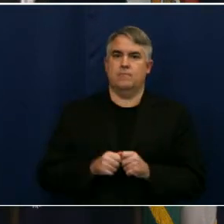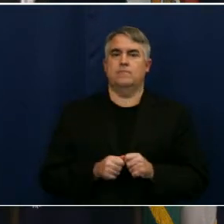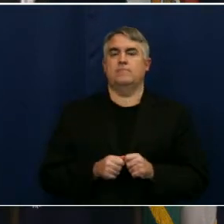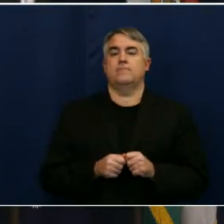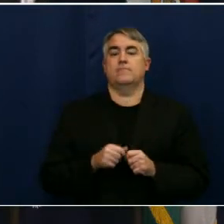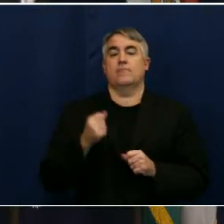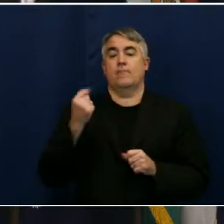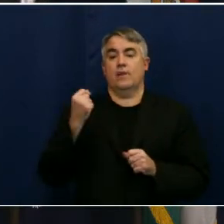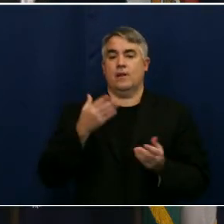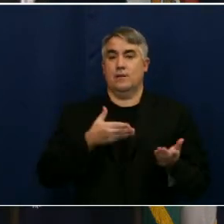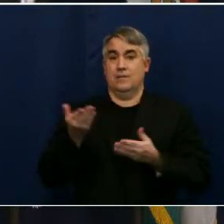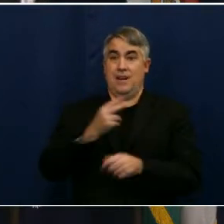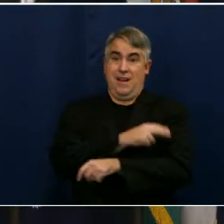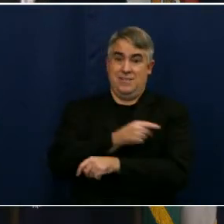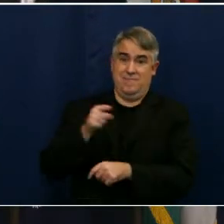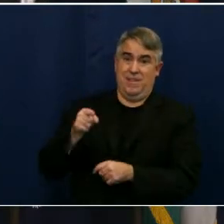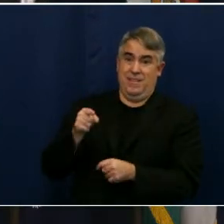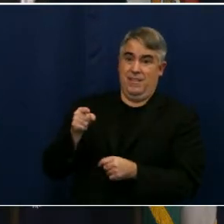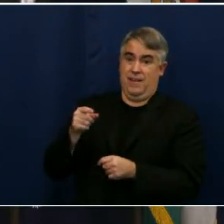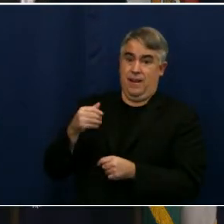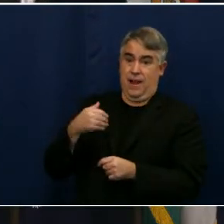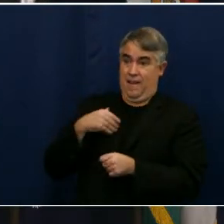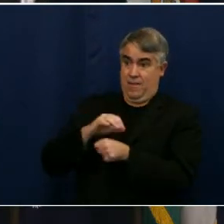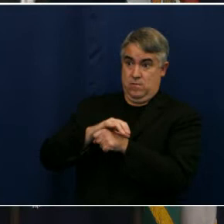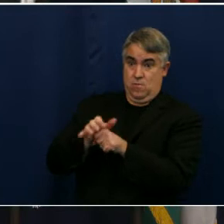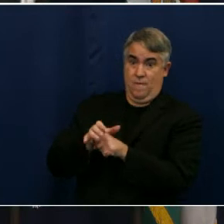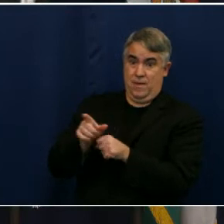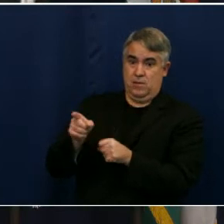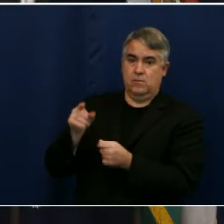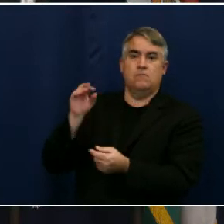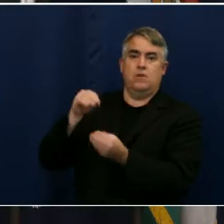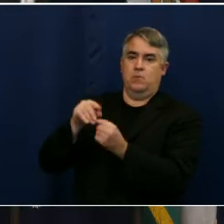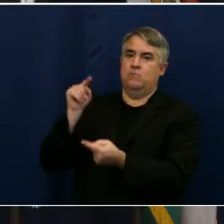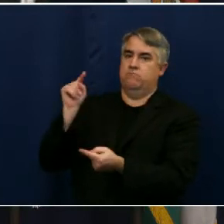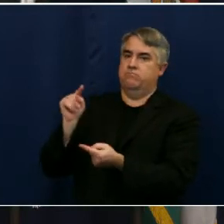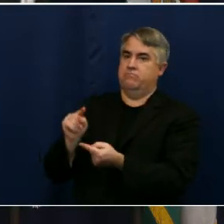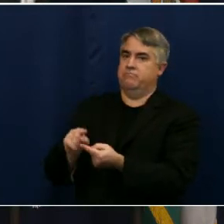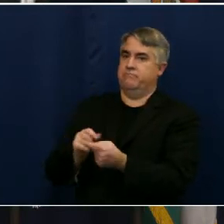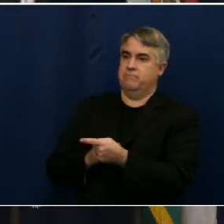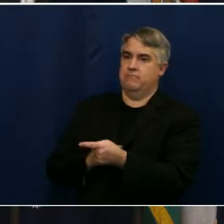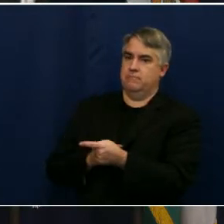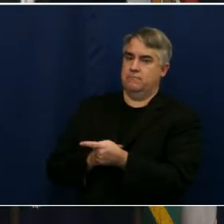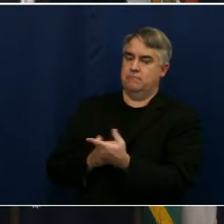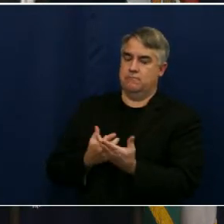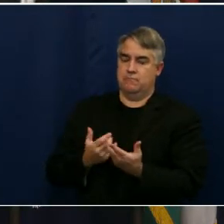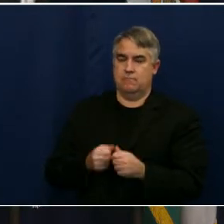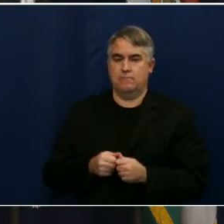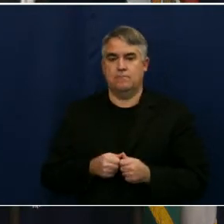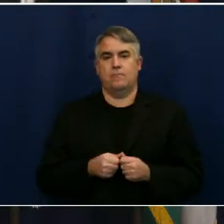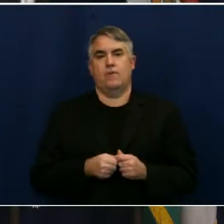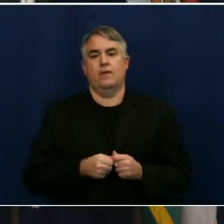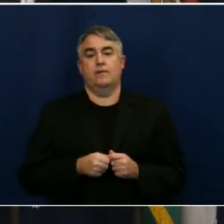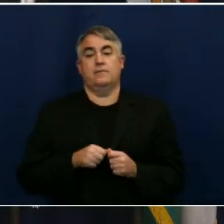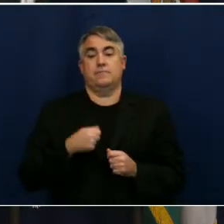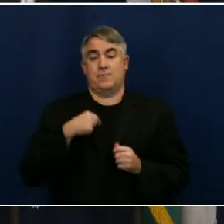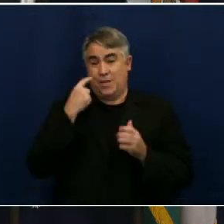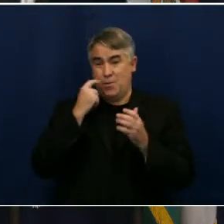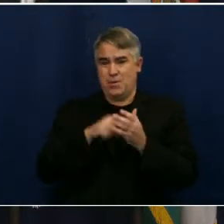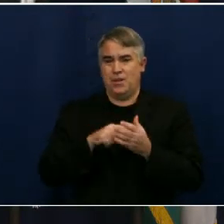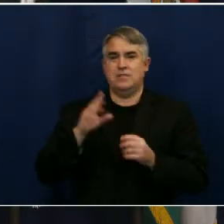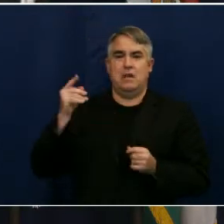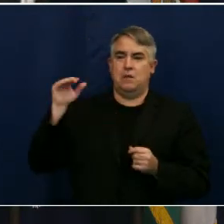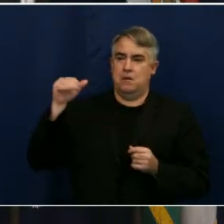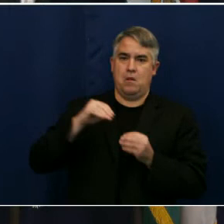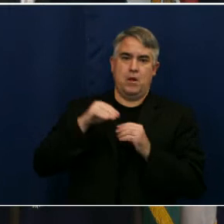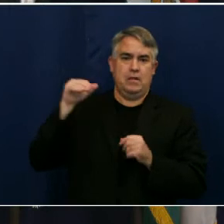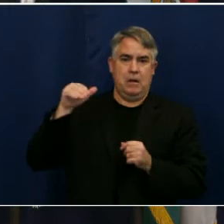hospitalizations are also delayed, but it really is the cases that we want to see trending down, and we have been seeing that. As